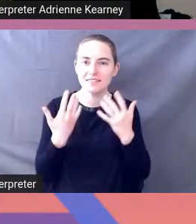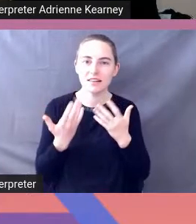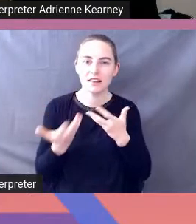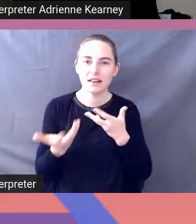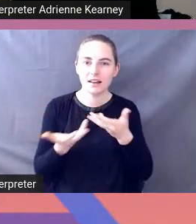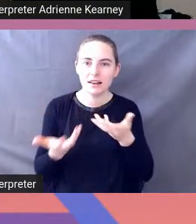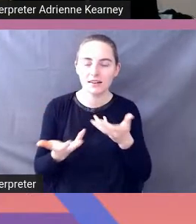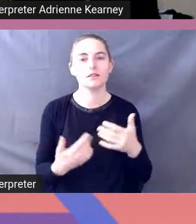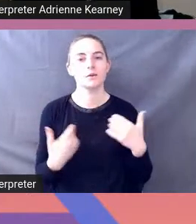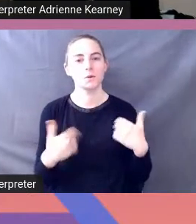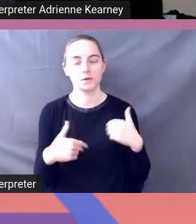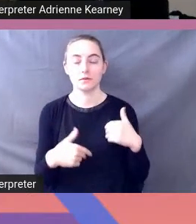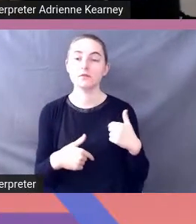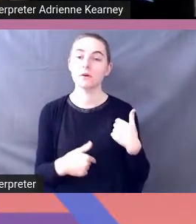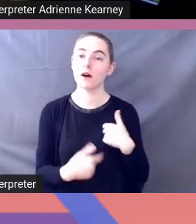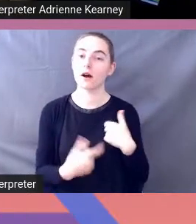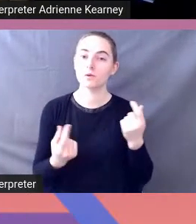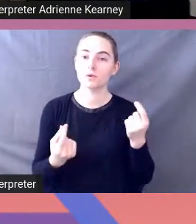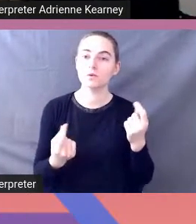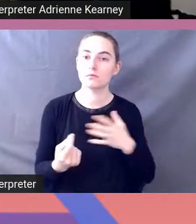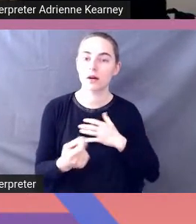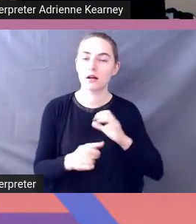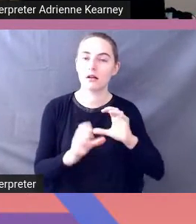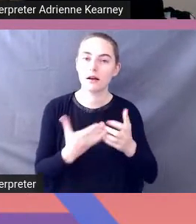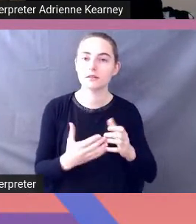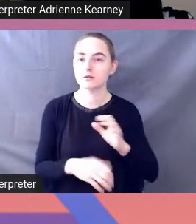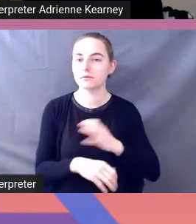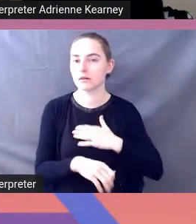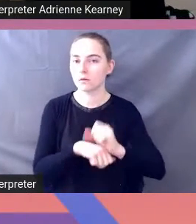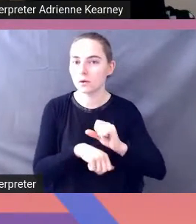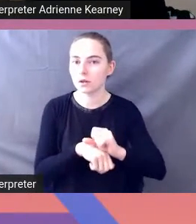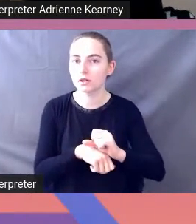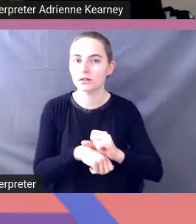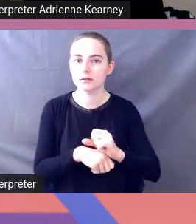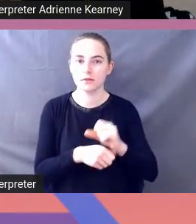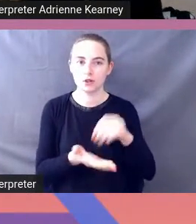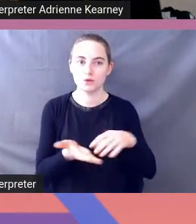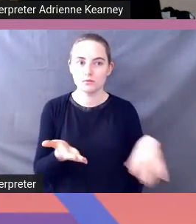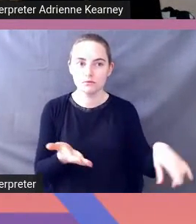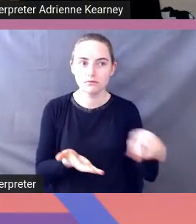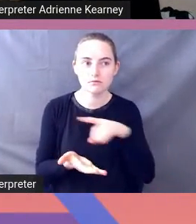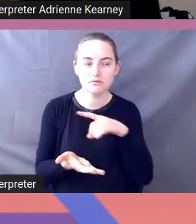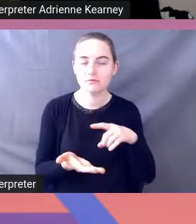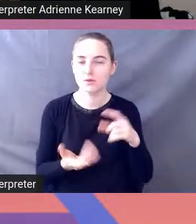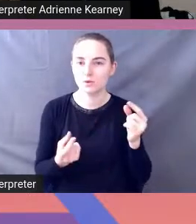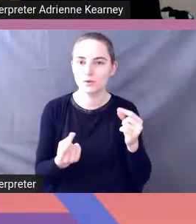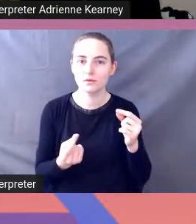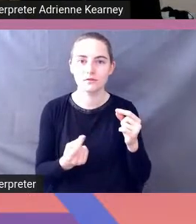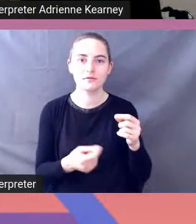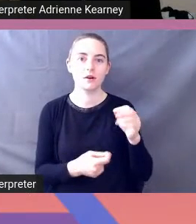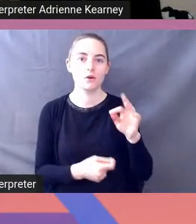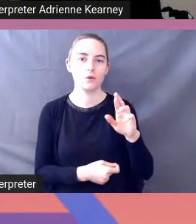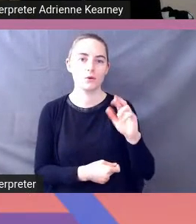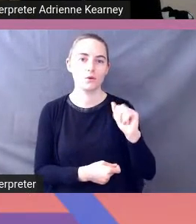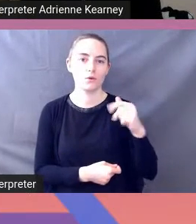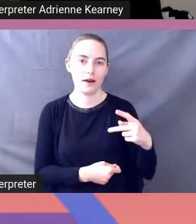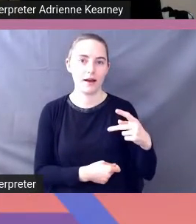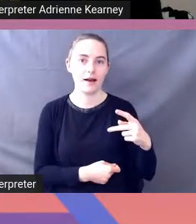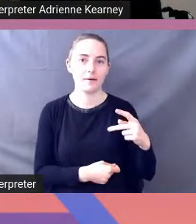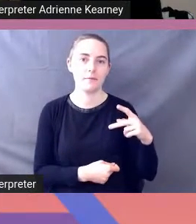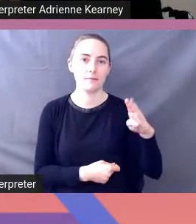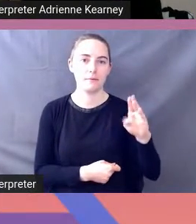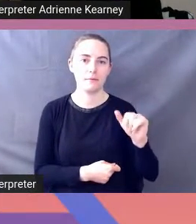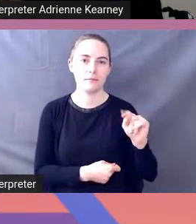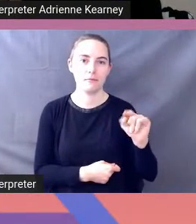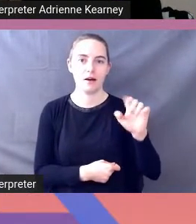battle. And I tell you, almost every time I do it, students struggle with this. And the simple lesson is, why is it